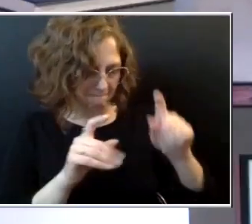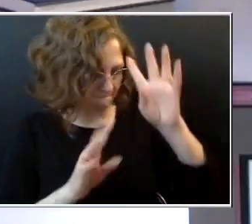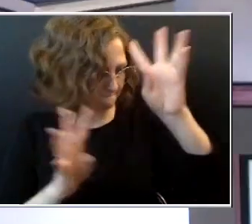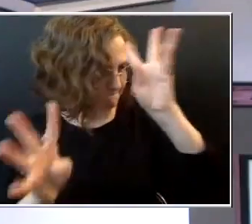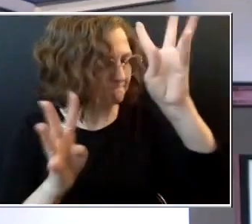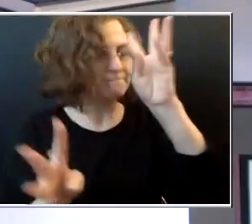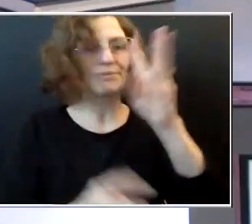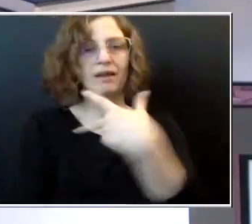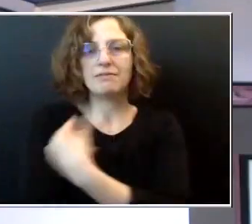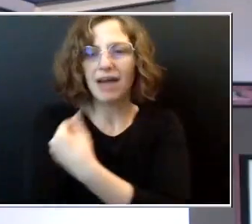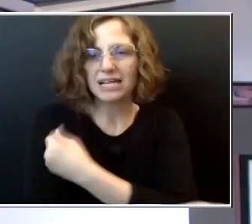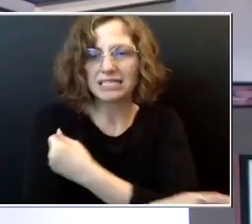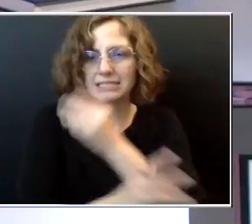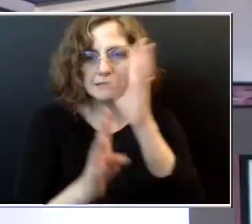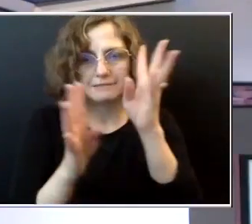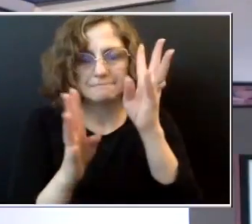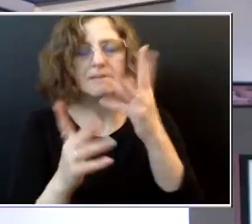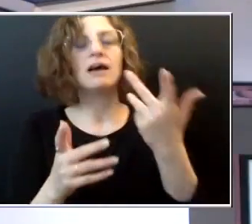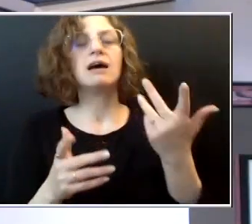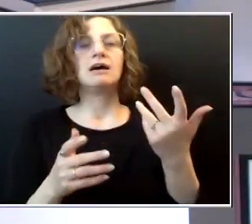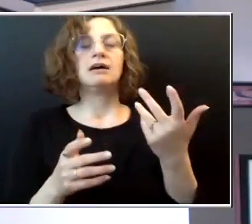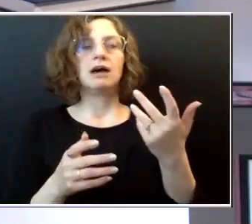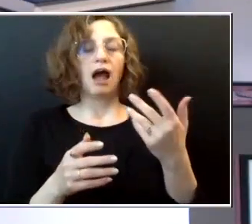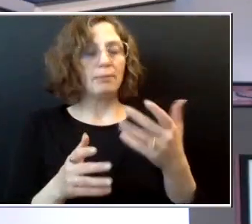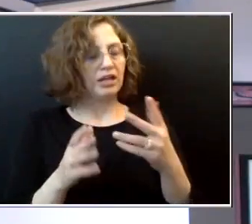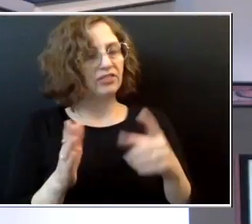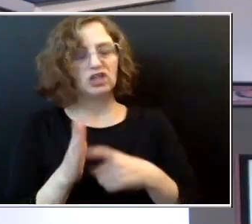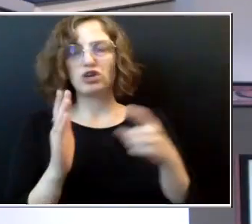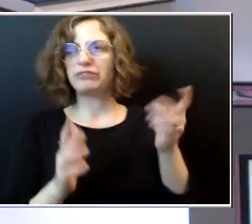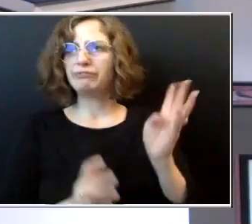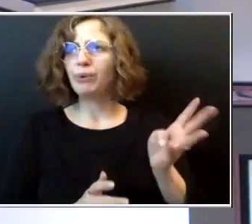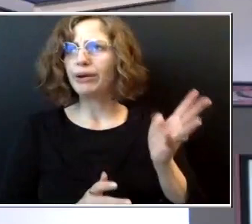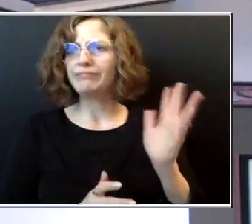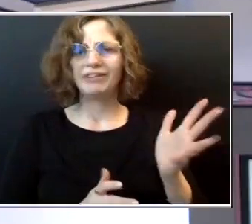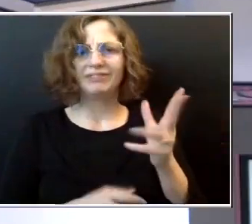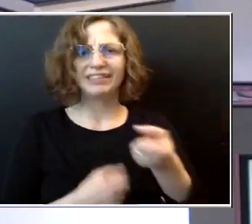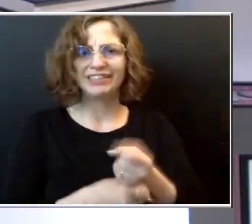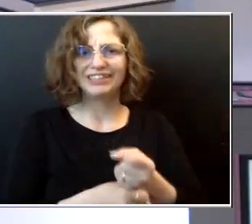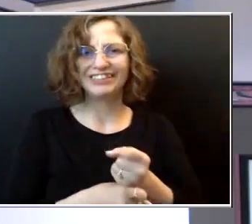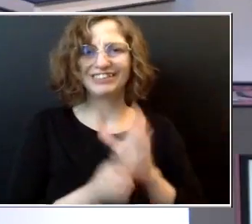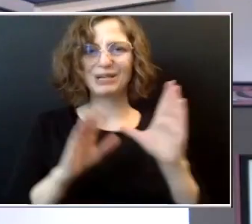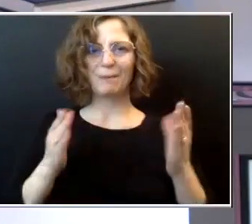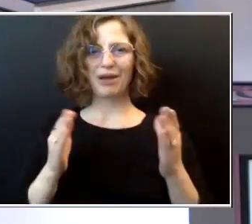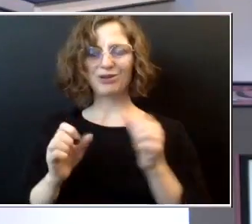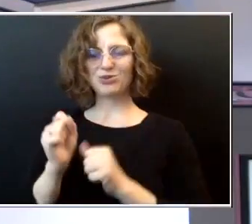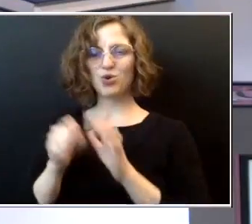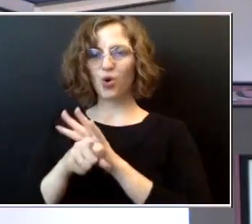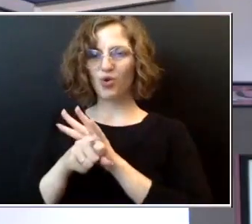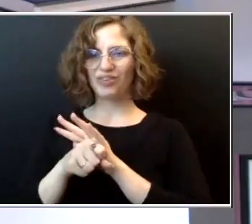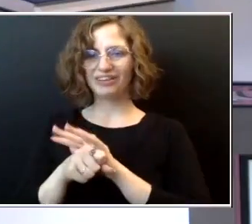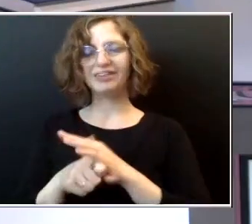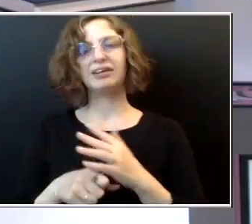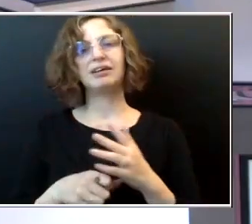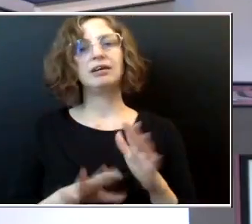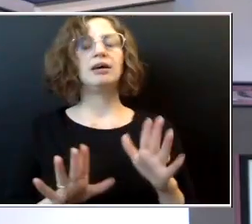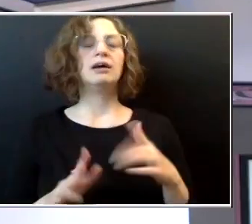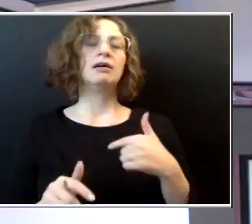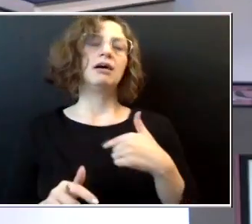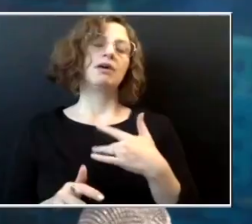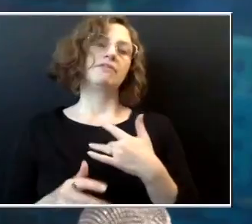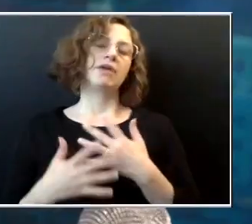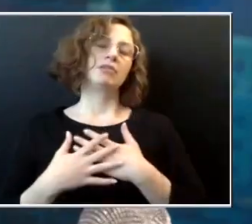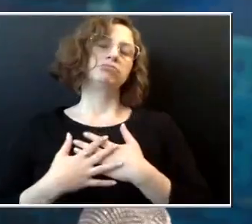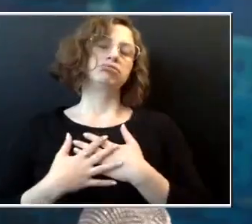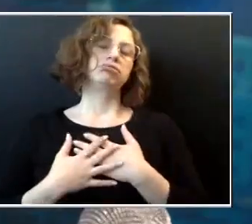years. Months. You know, and it always distresses me. I hear people talk about how we don't need to give people vaccines, especially young kids.